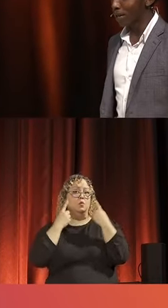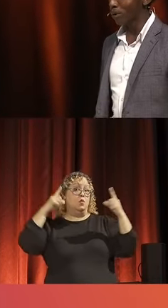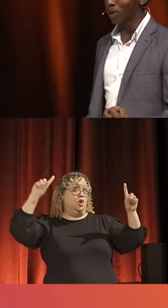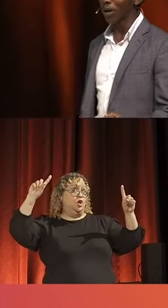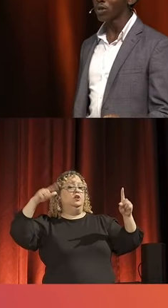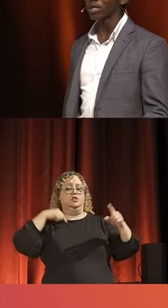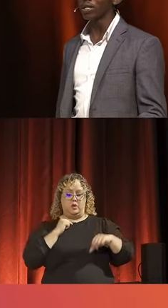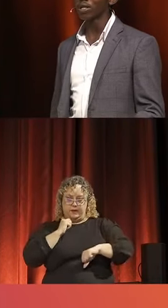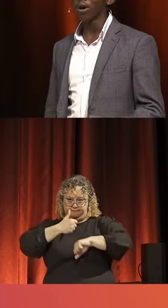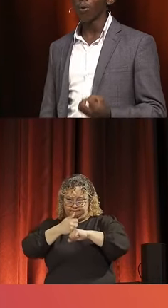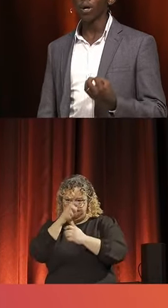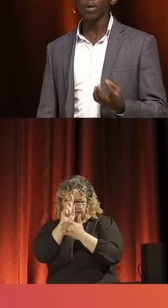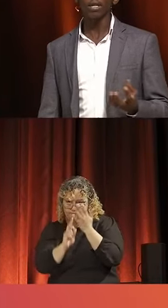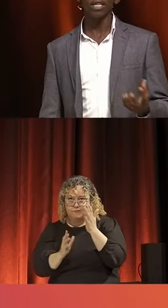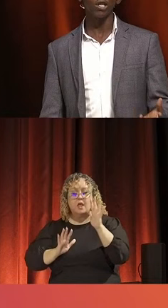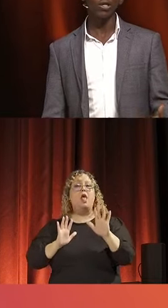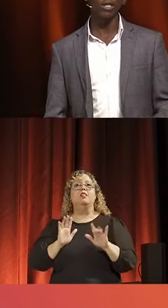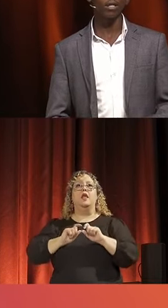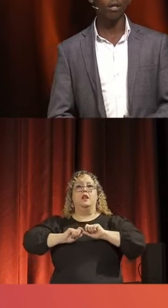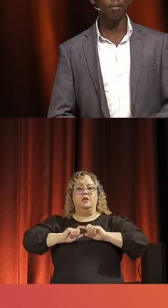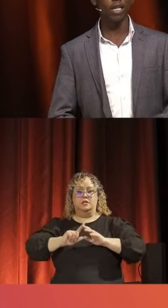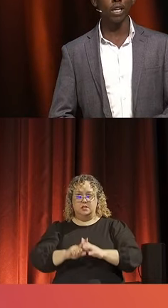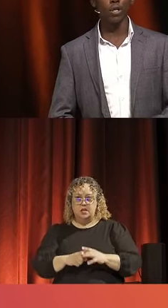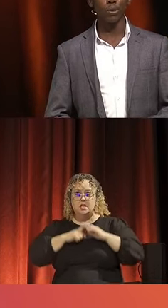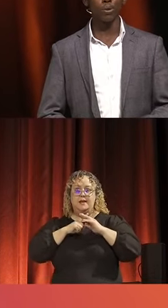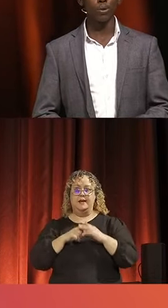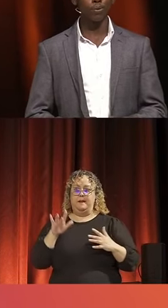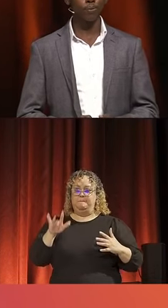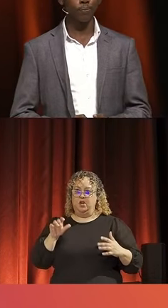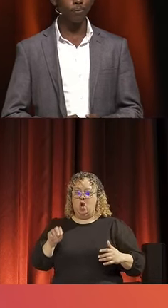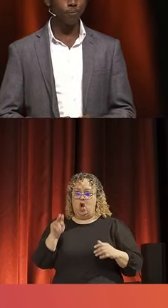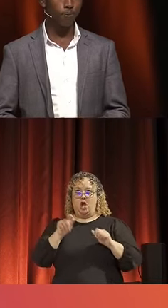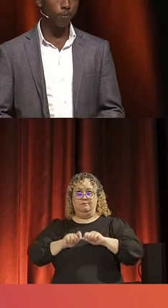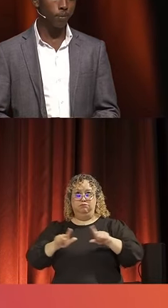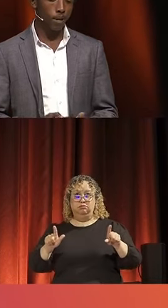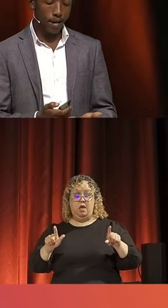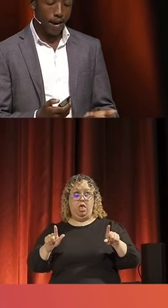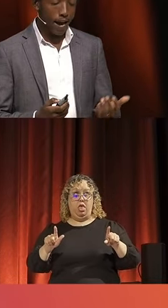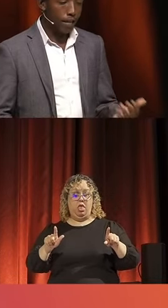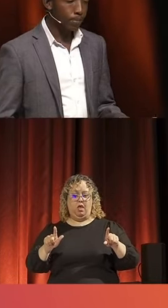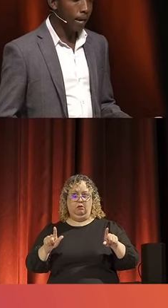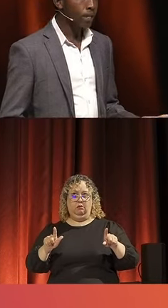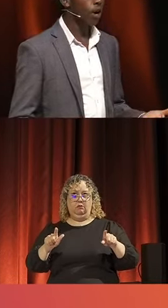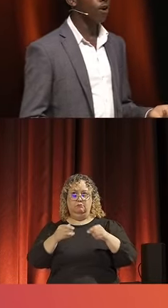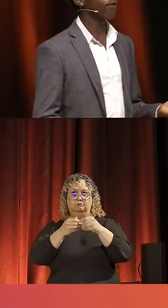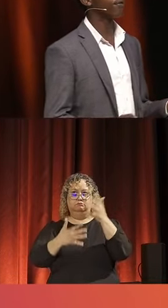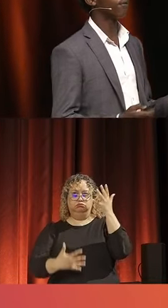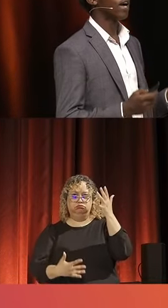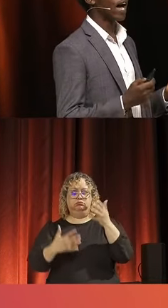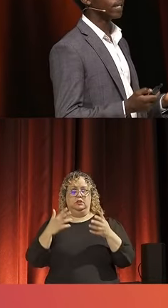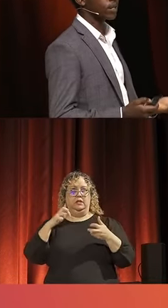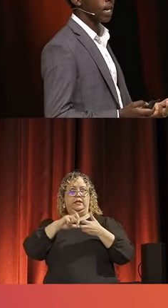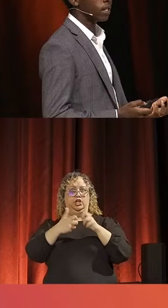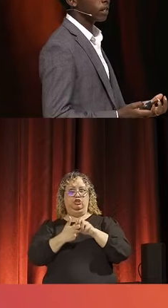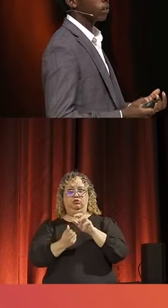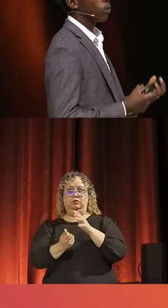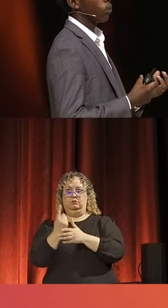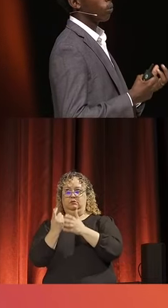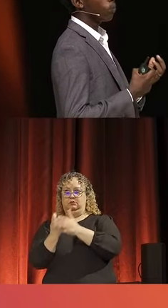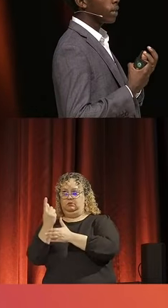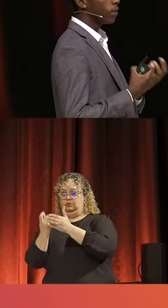mind, and when we launched it, we quickly noticed many issues. As part of